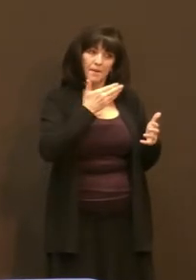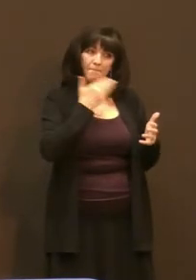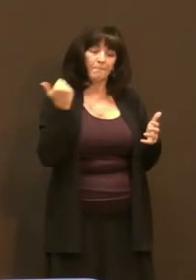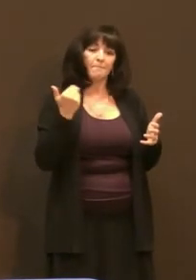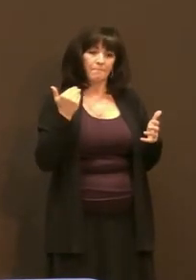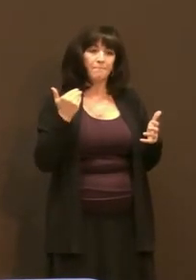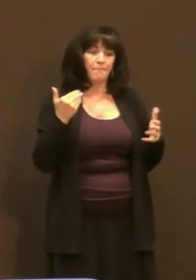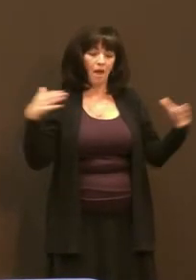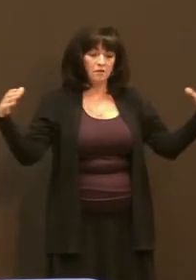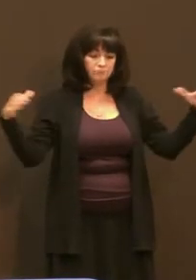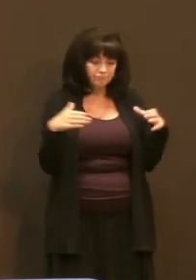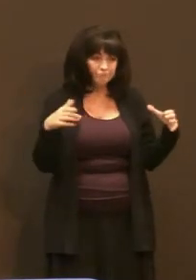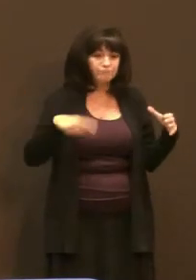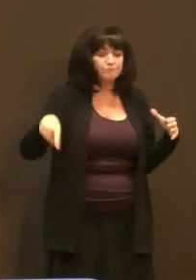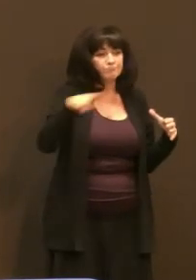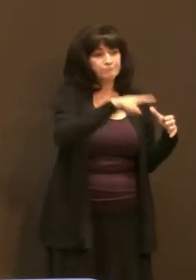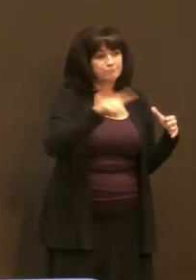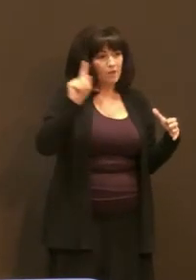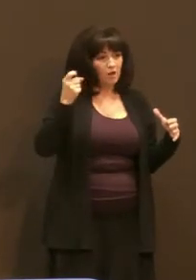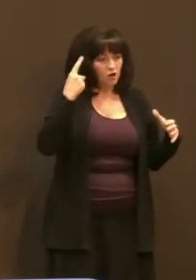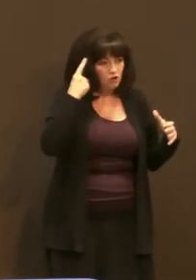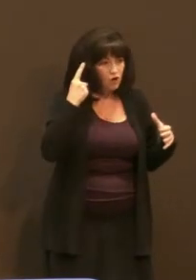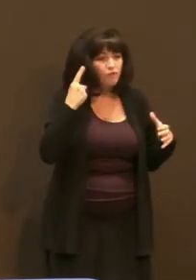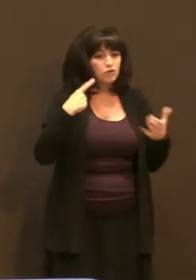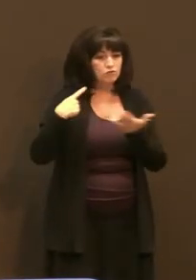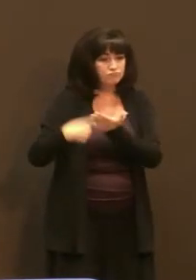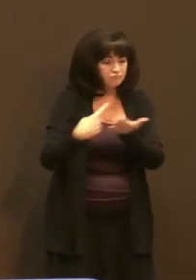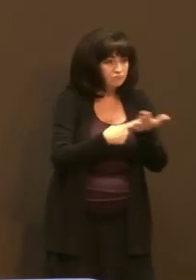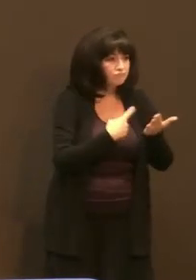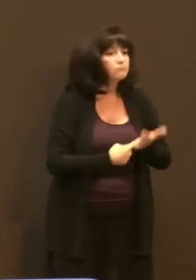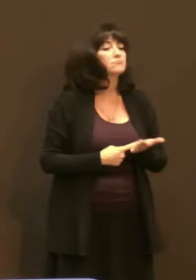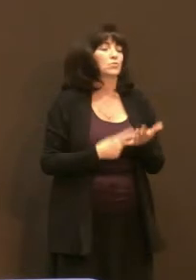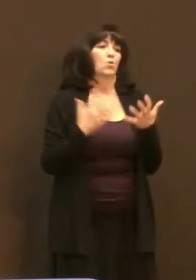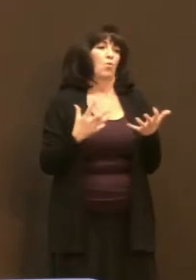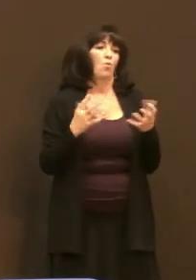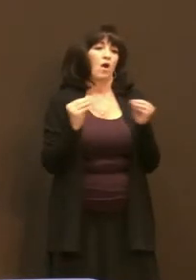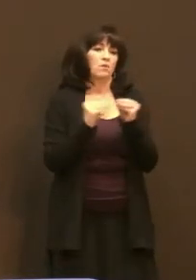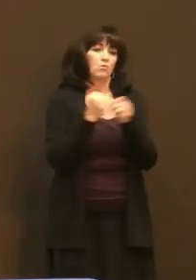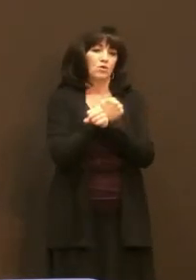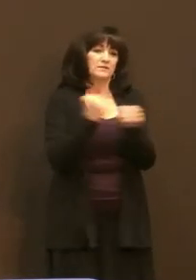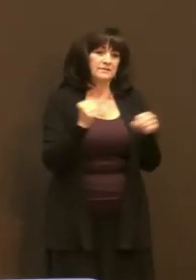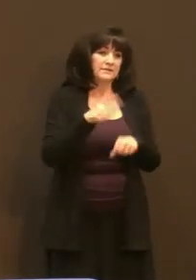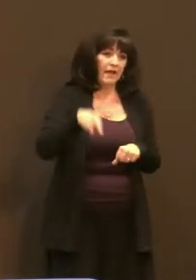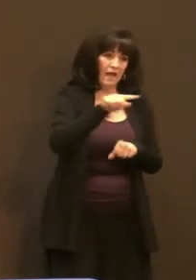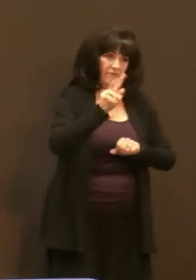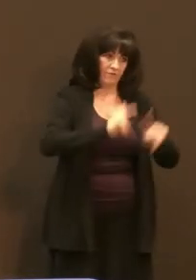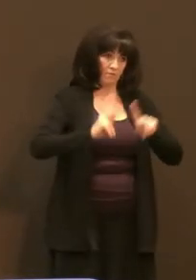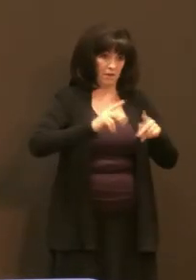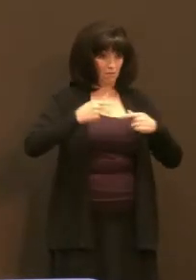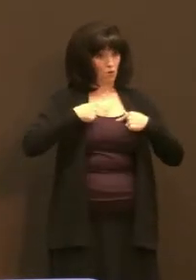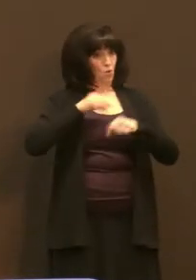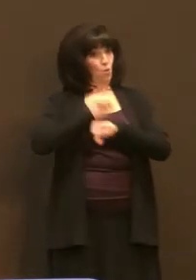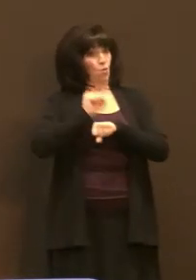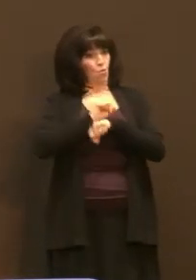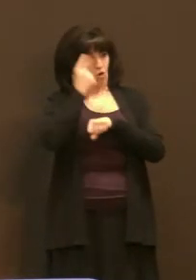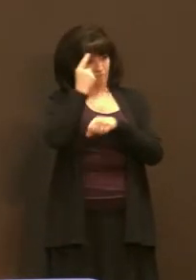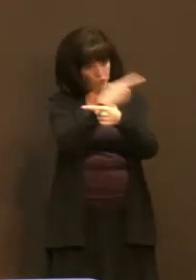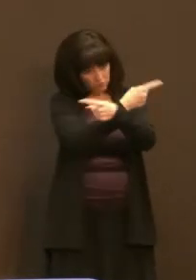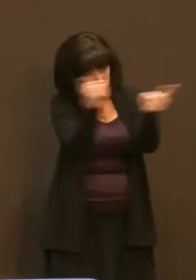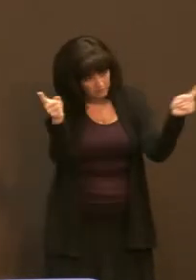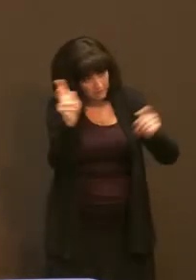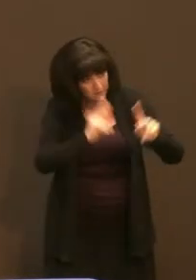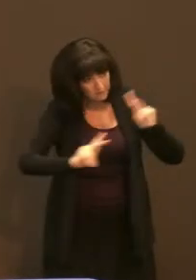our economies back online and do it in a way that's safe for the people that we work for and who are relying on us to make those